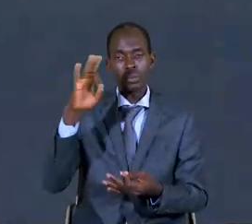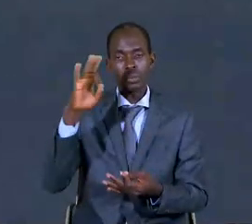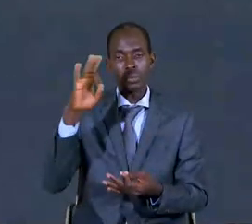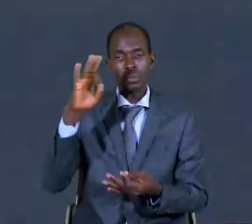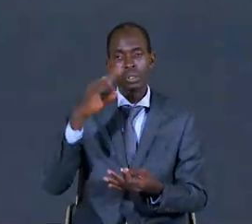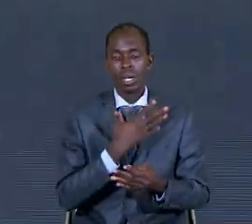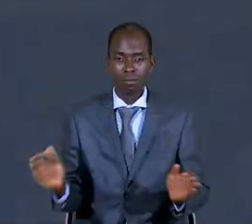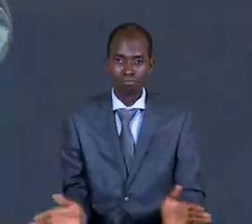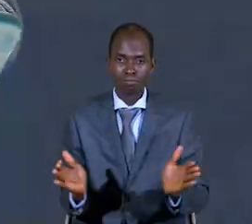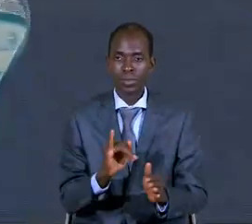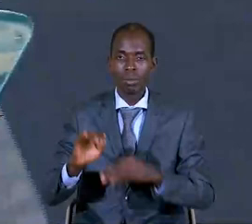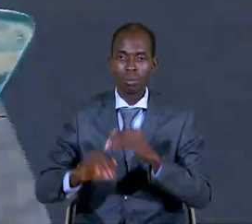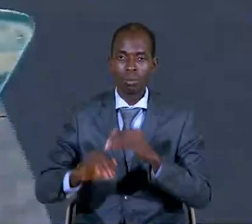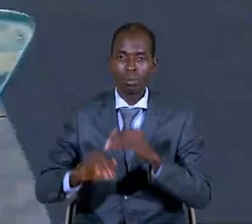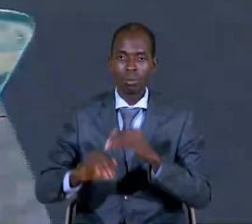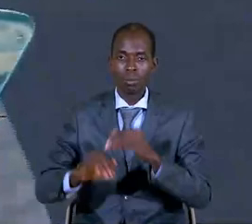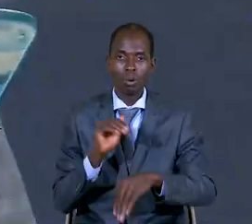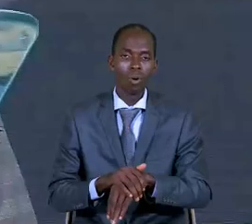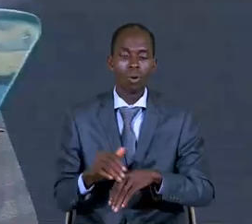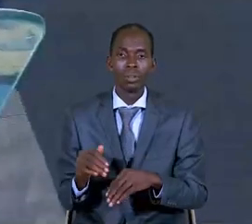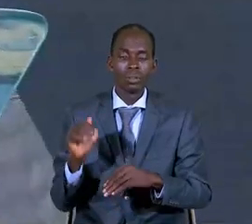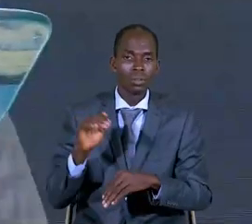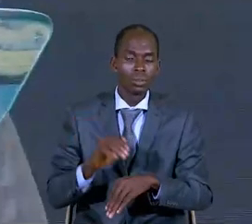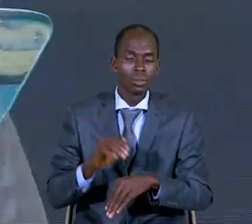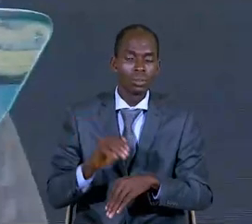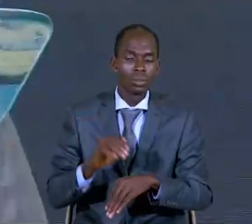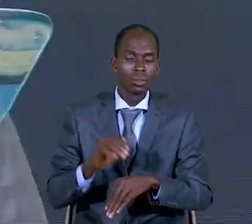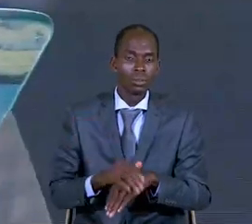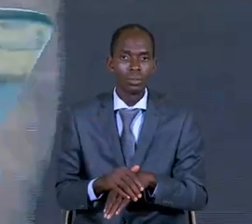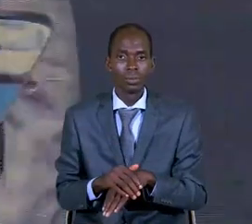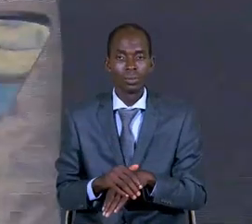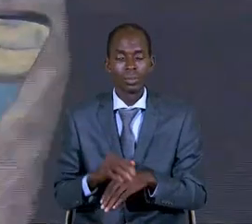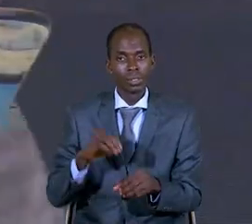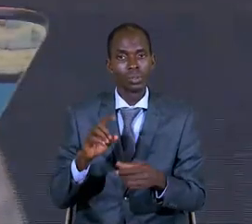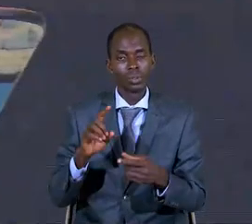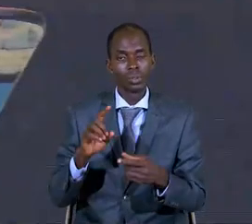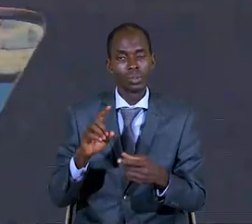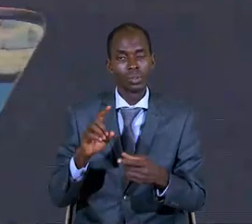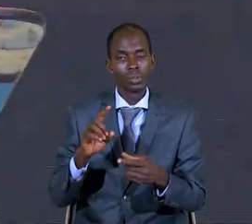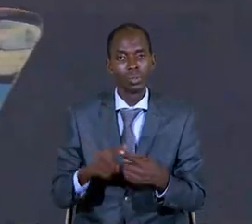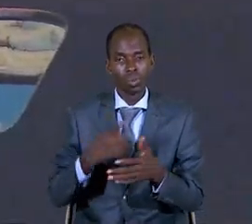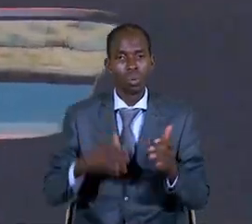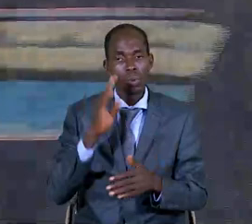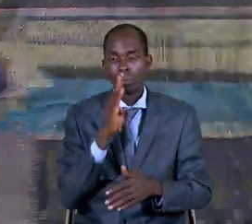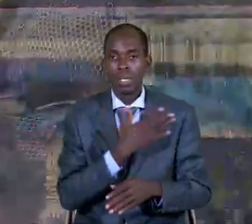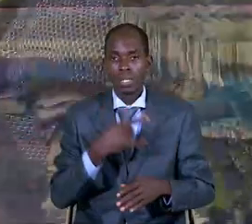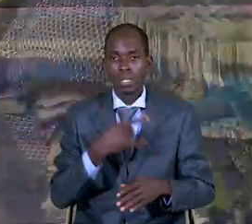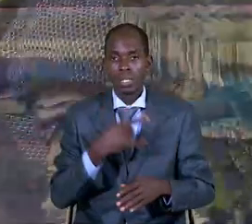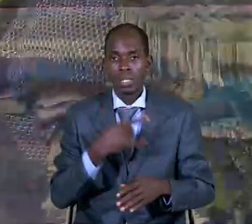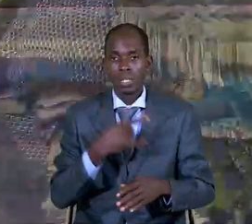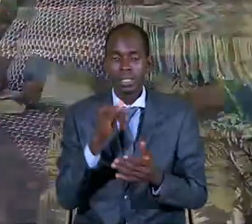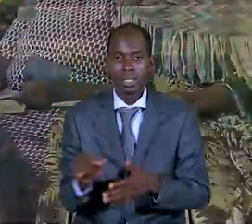them on, out of what had been, into what will be. And he said, ye